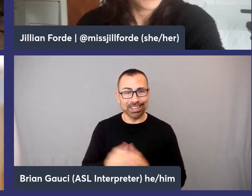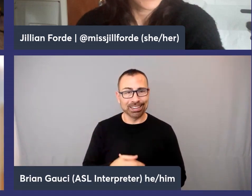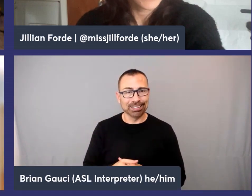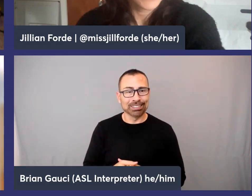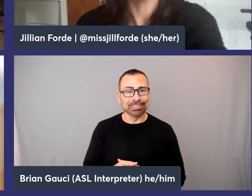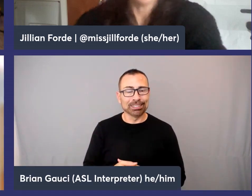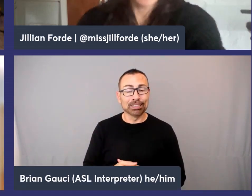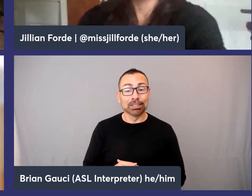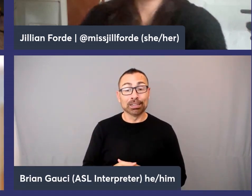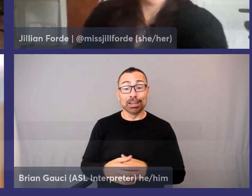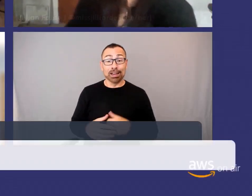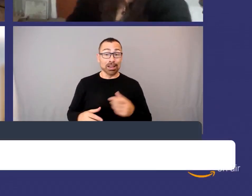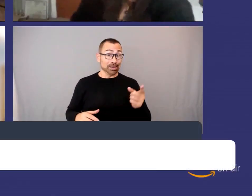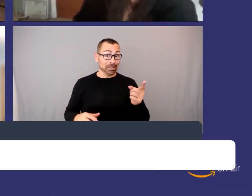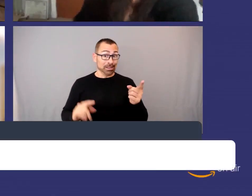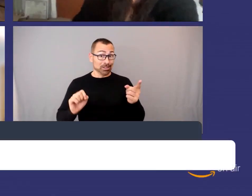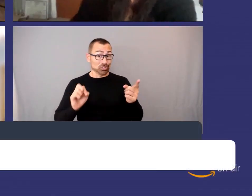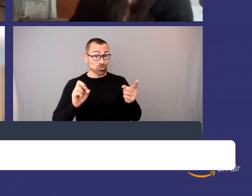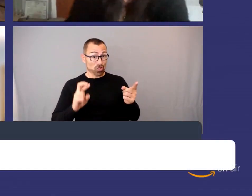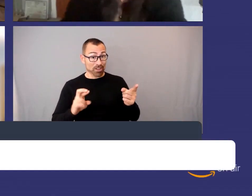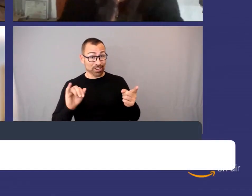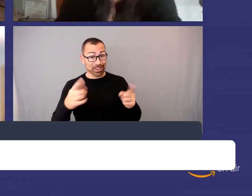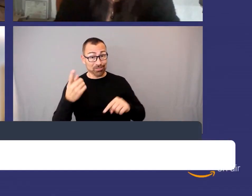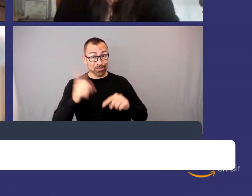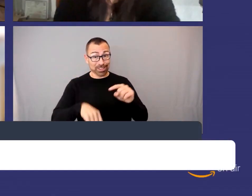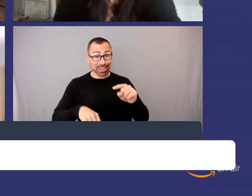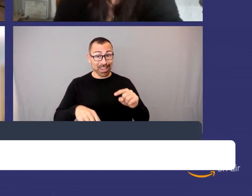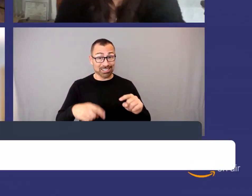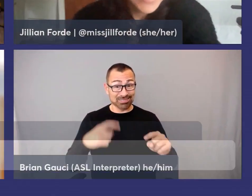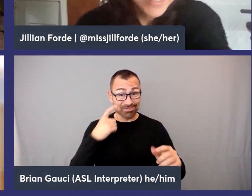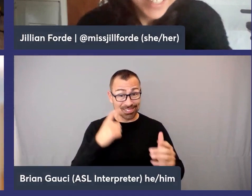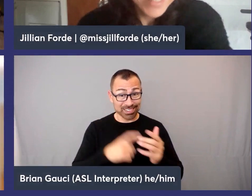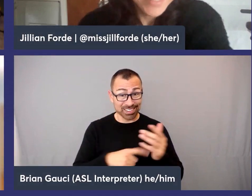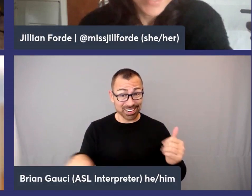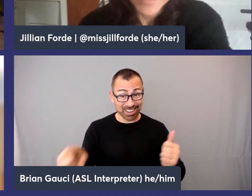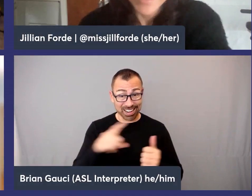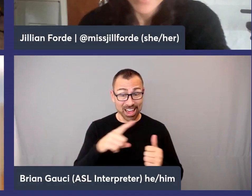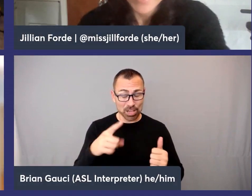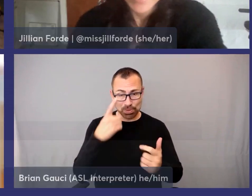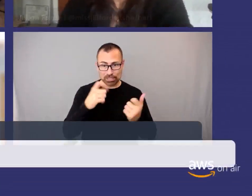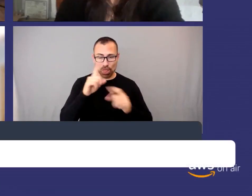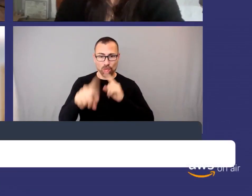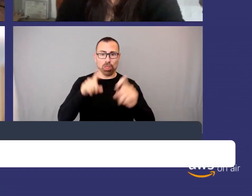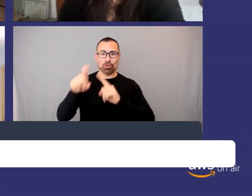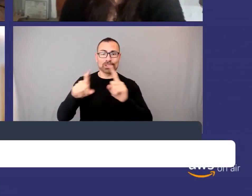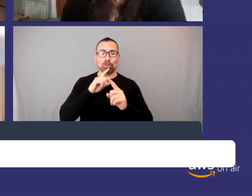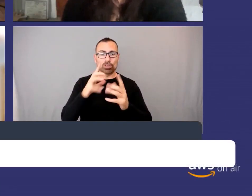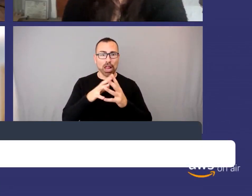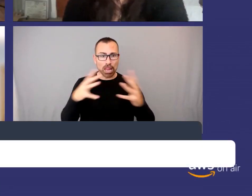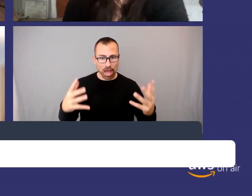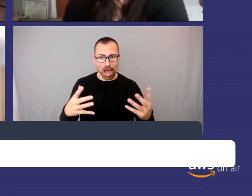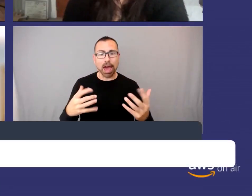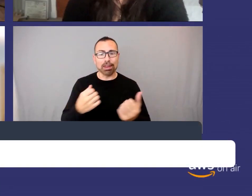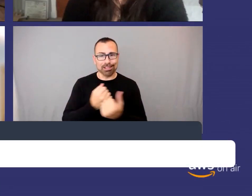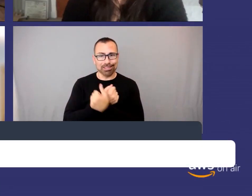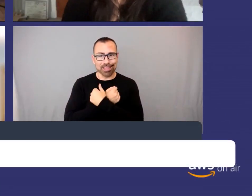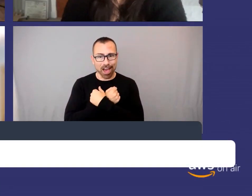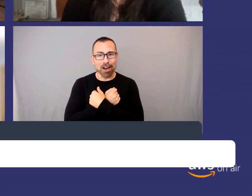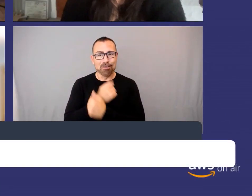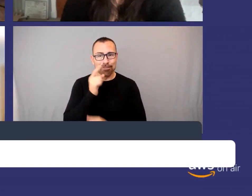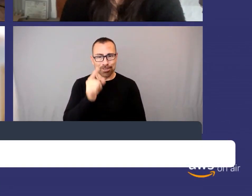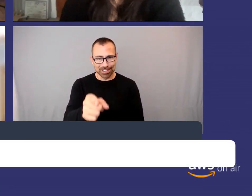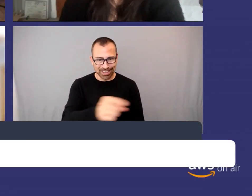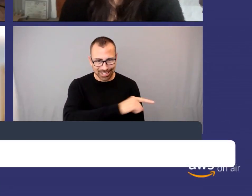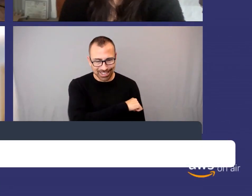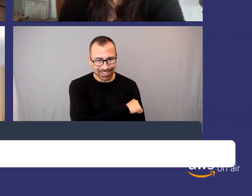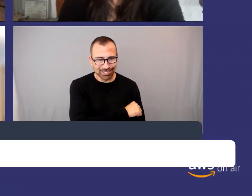that you're getting, there's a lot of love for Dave. Oh, wrong one. Even Gifted Greedy is